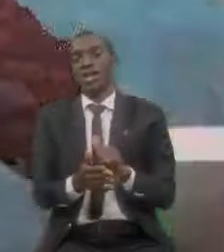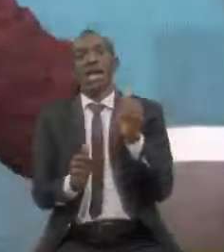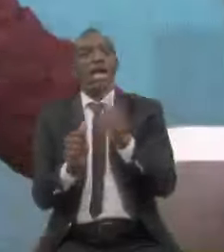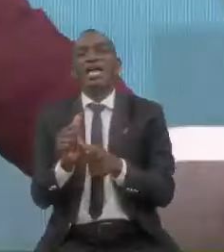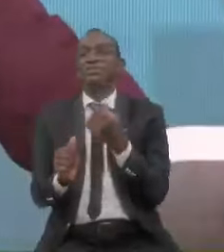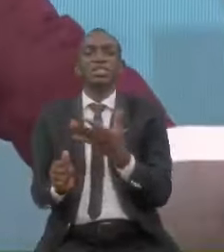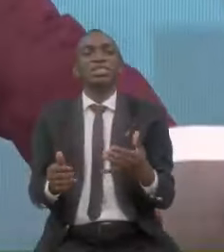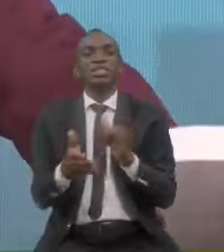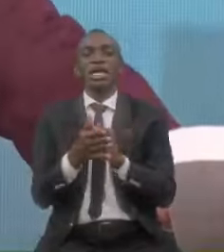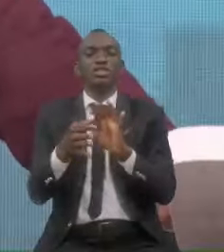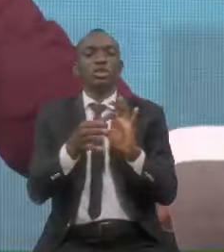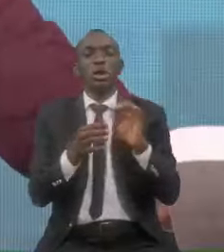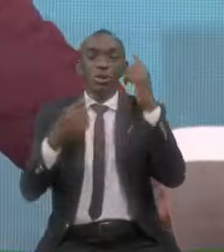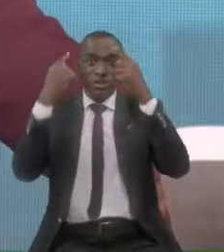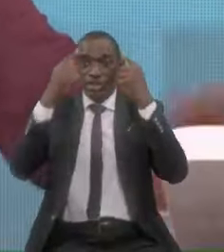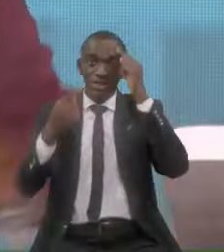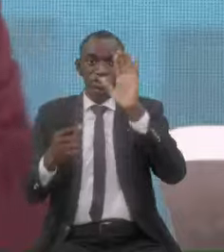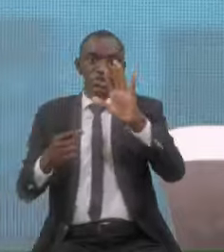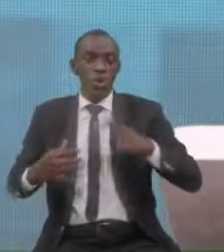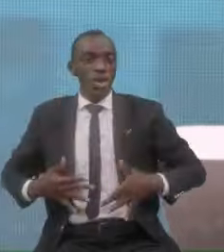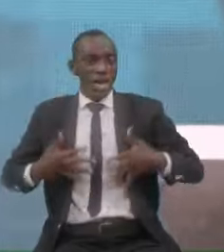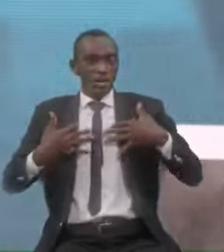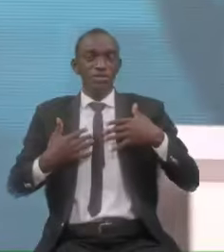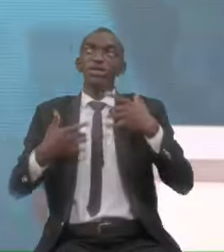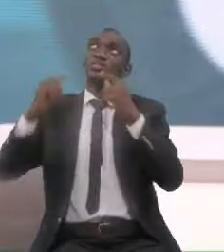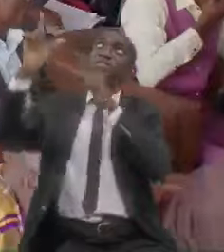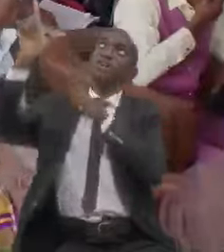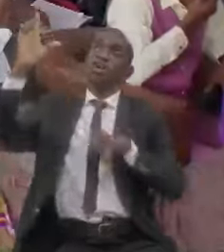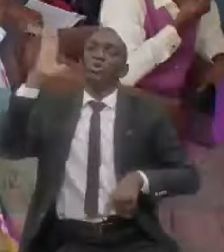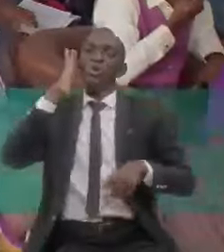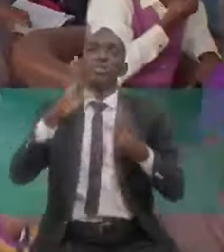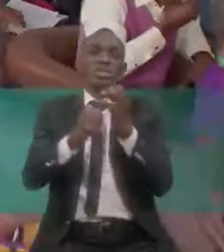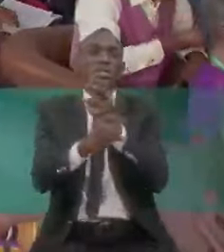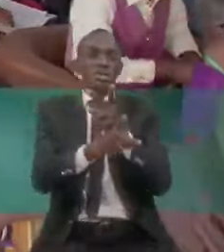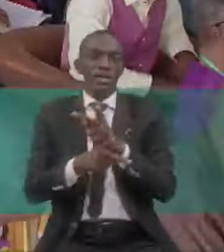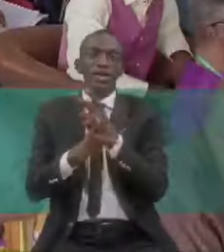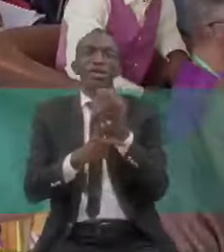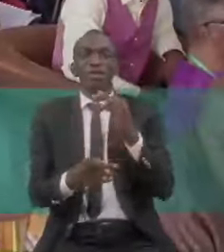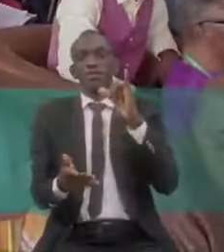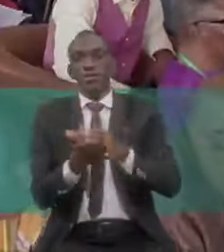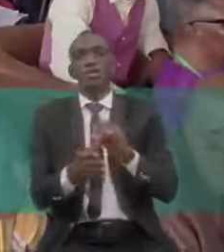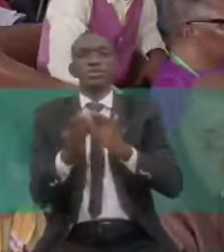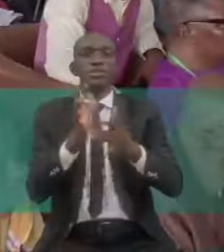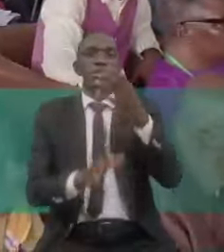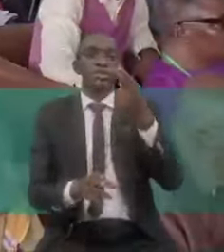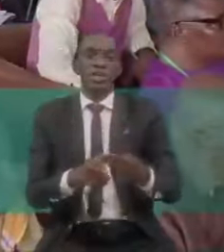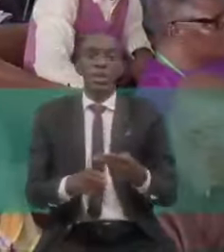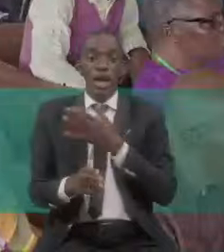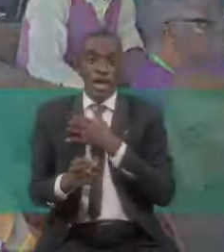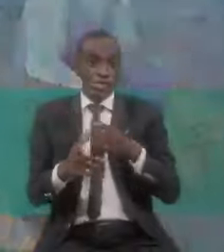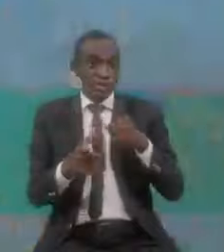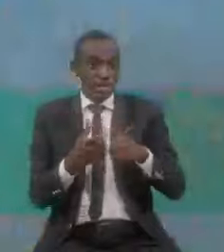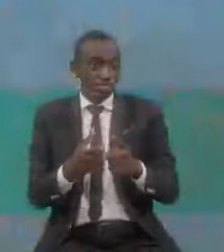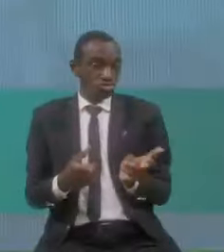your life, the Lord will take care of that. And so they cross over. And for